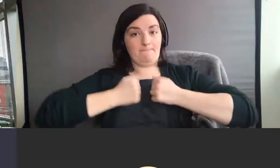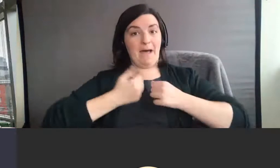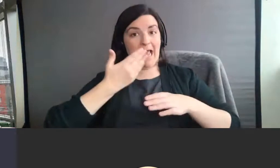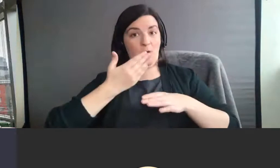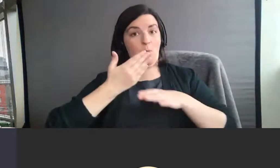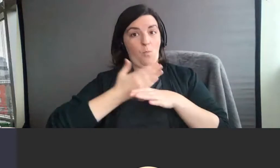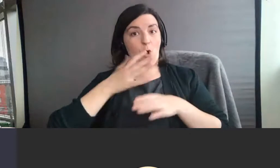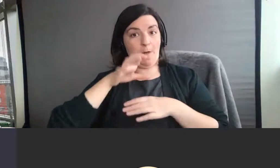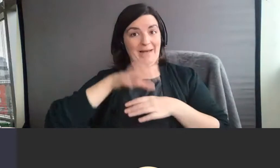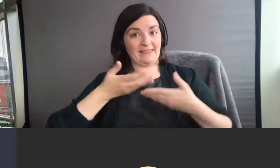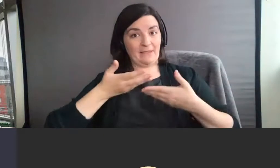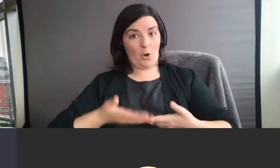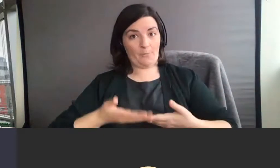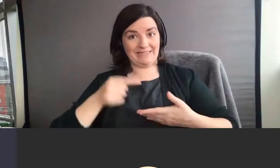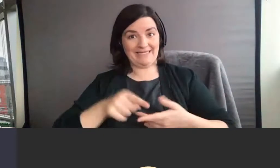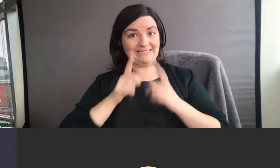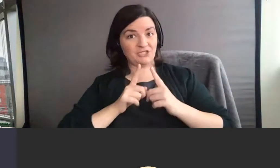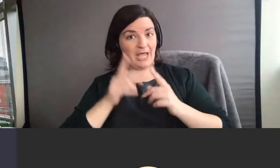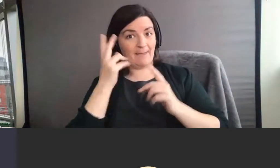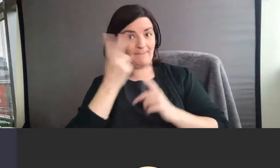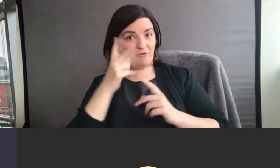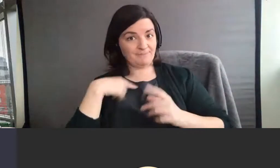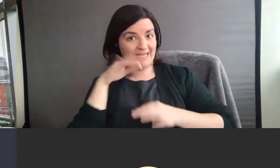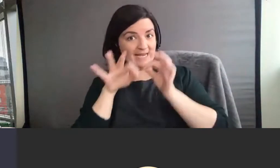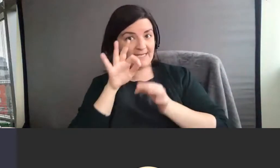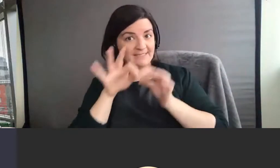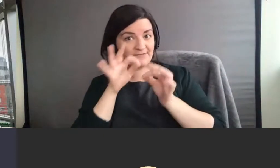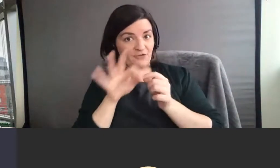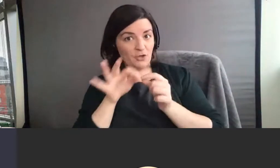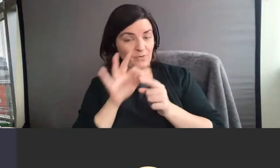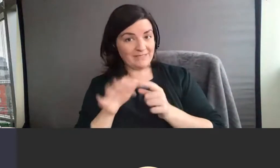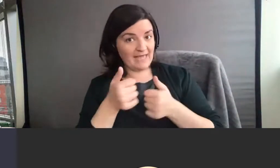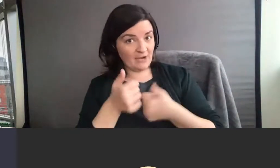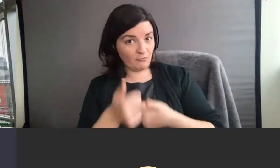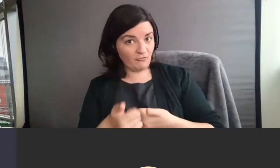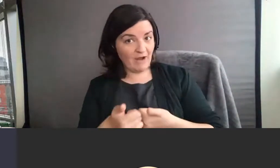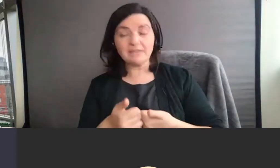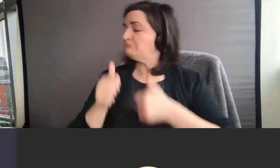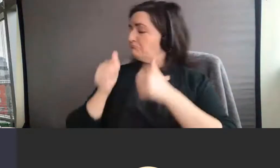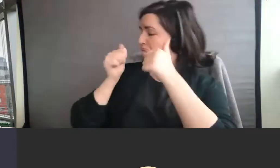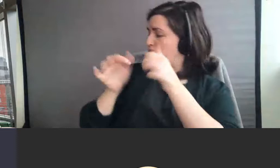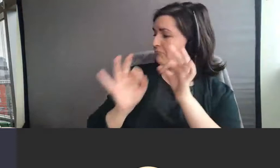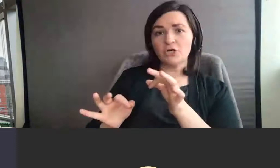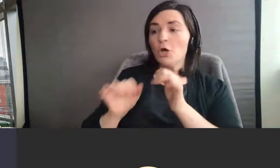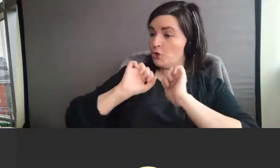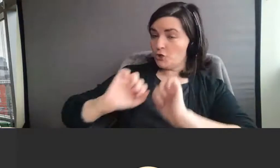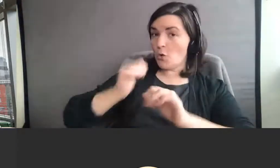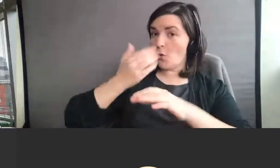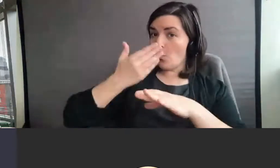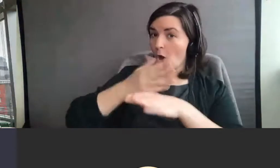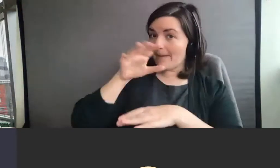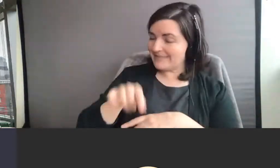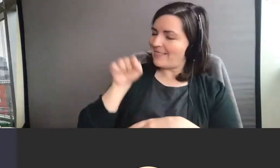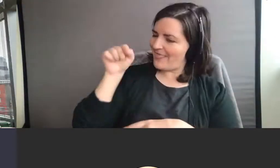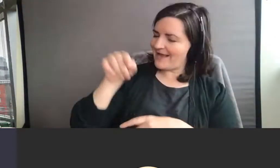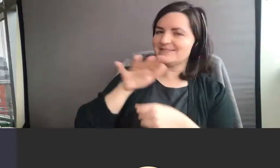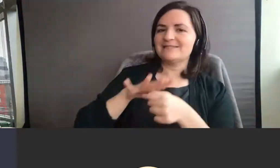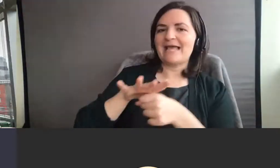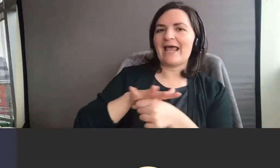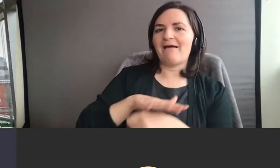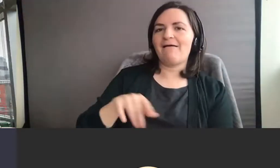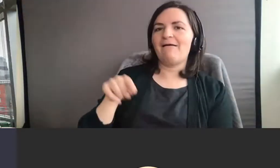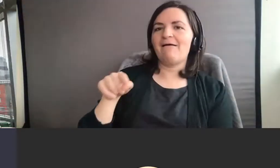moment, that's okay? Super. Perfect. Okay, that's fine. Thank you, Andrew. Setting. So your workplace is the setting. Okay, yeah,